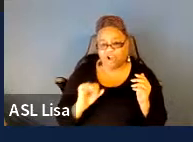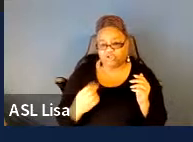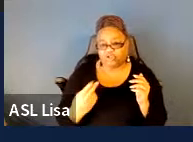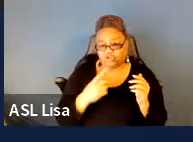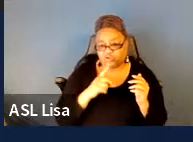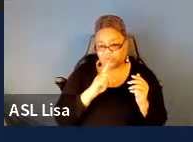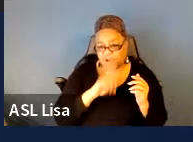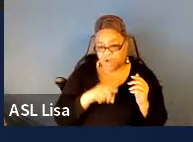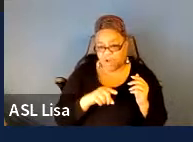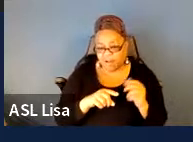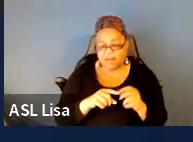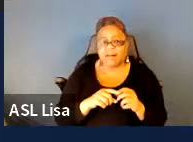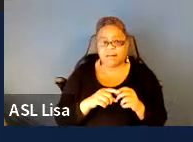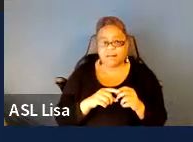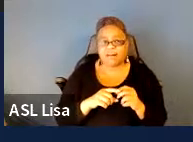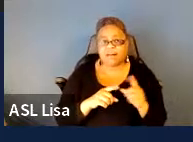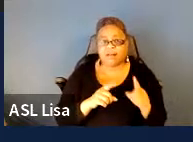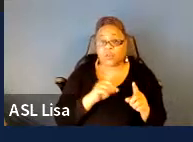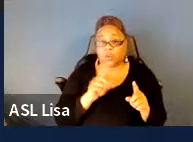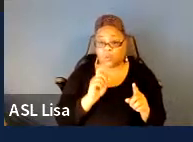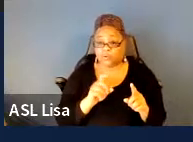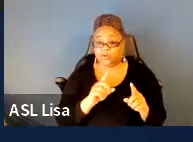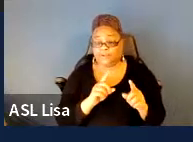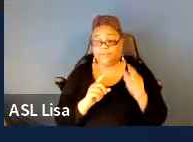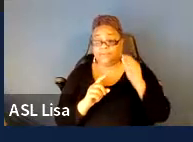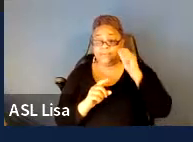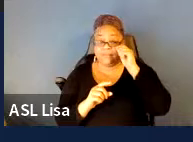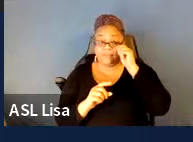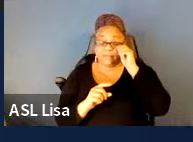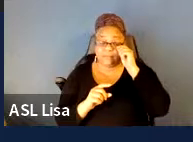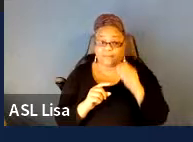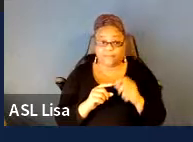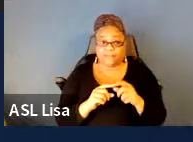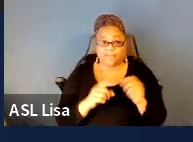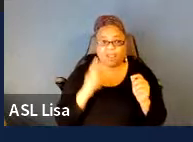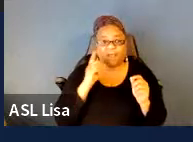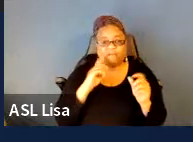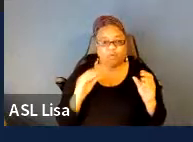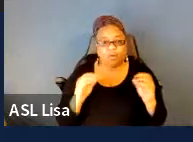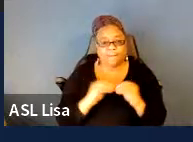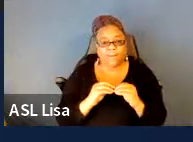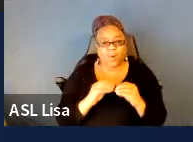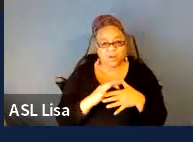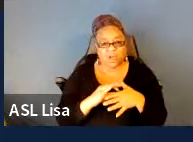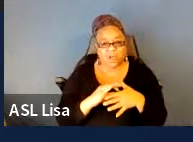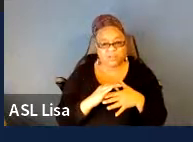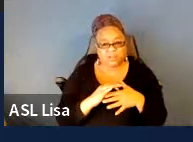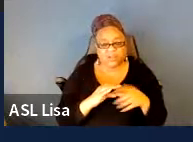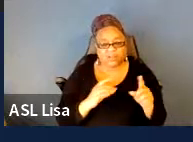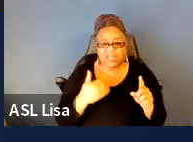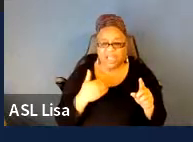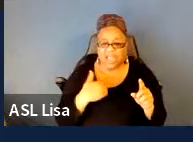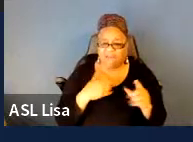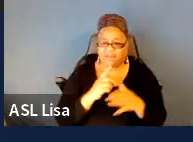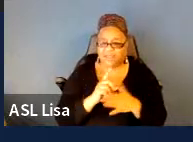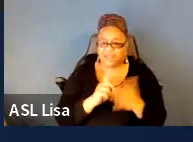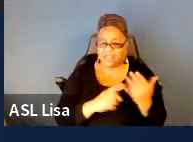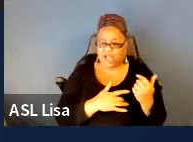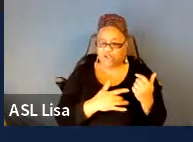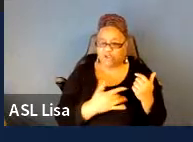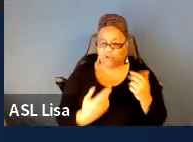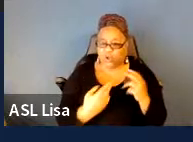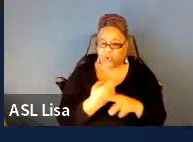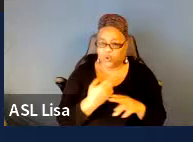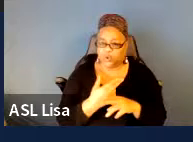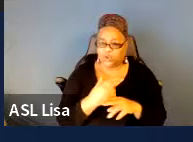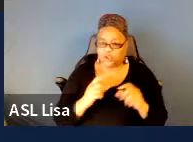this. So the question, and for more context, is there's a design trend that uses large